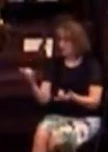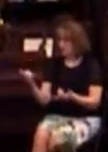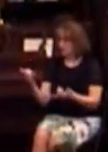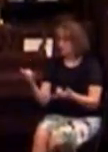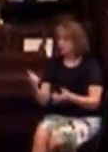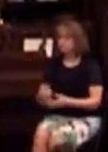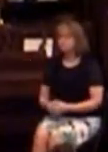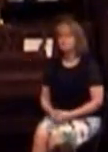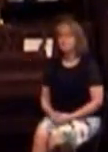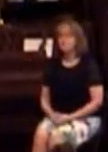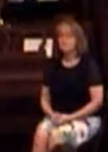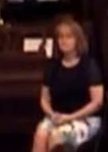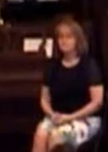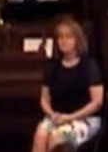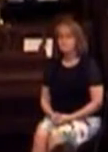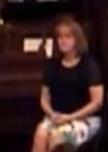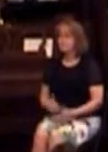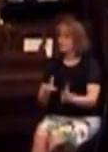Listen,